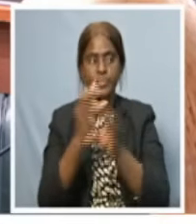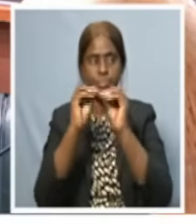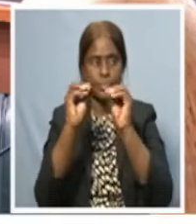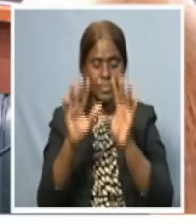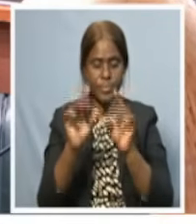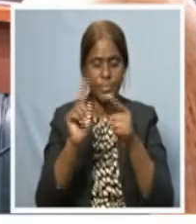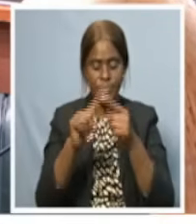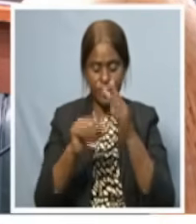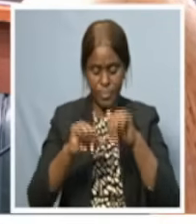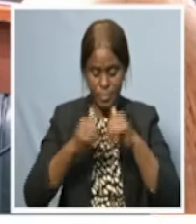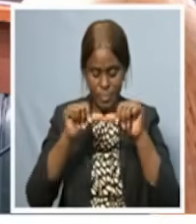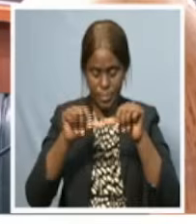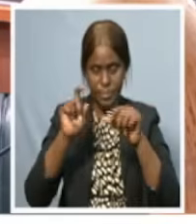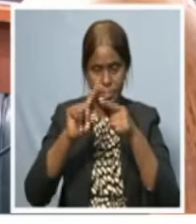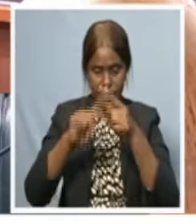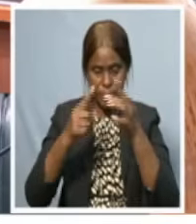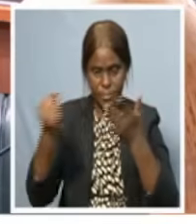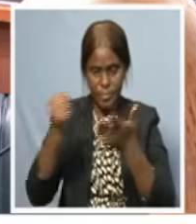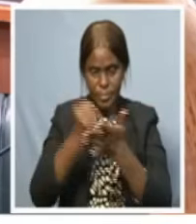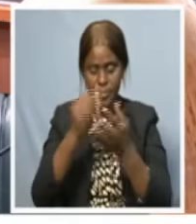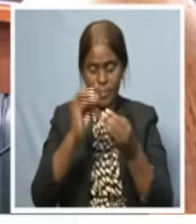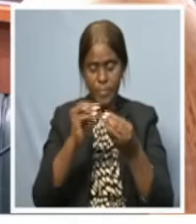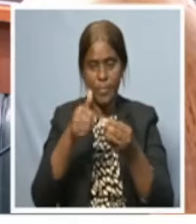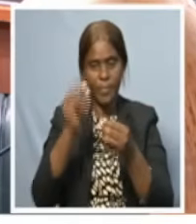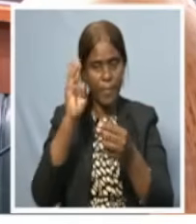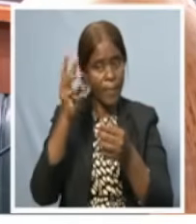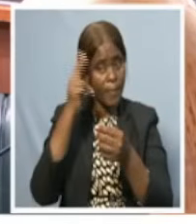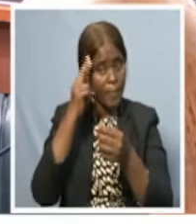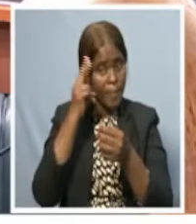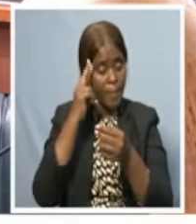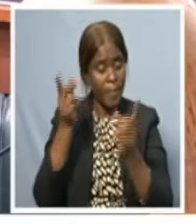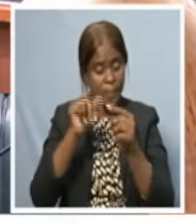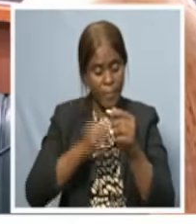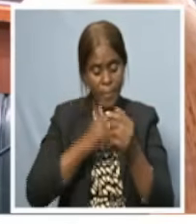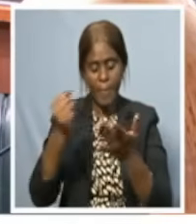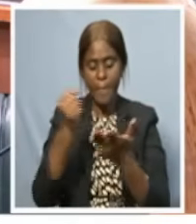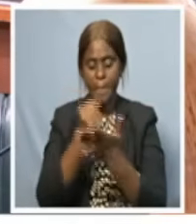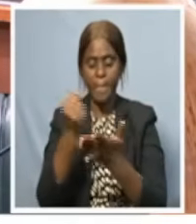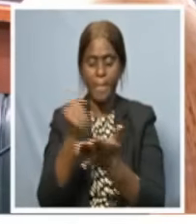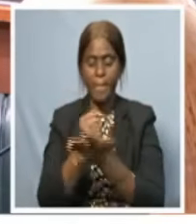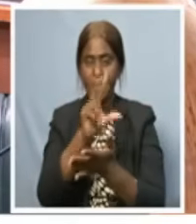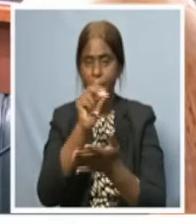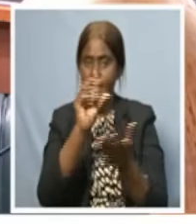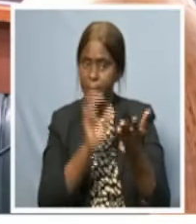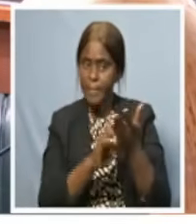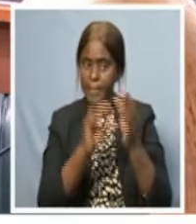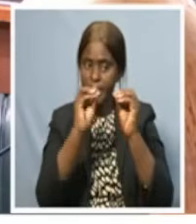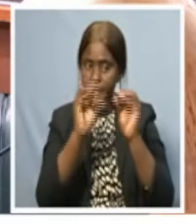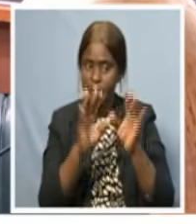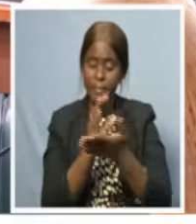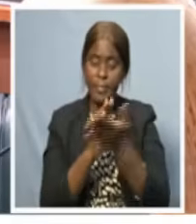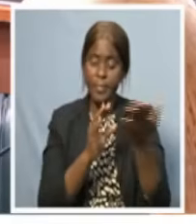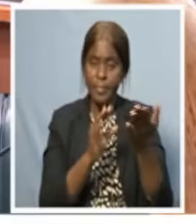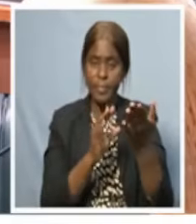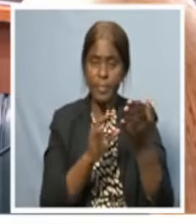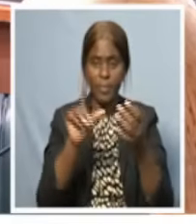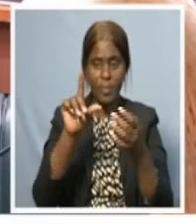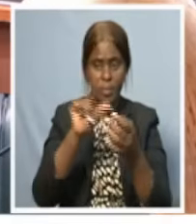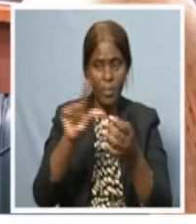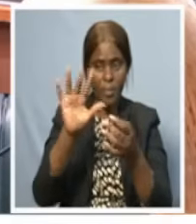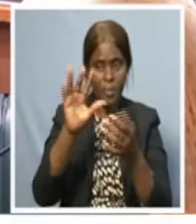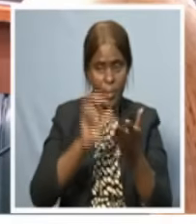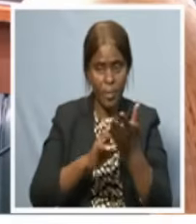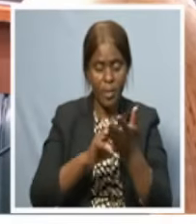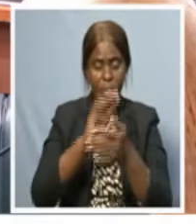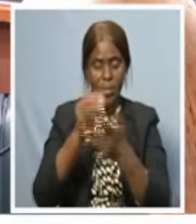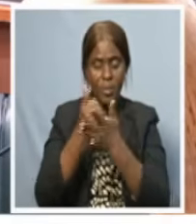teachers, but we still need to recruit more. You will recall that when we recruited 30,000 teachers,